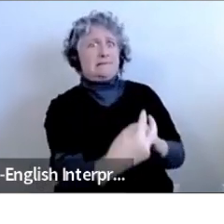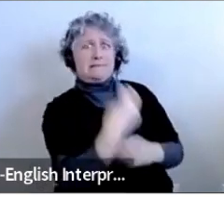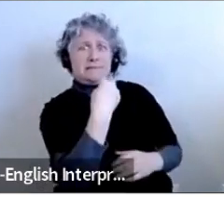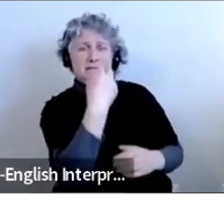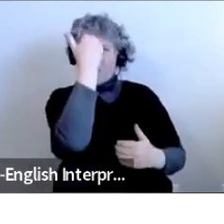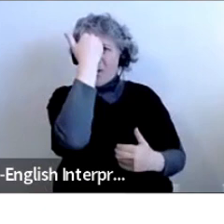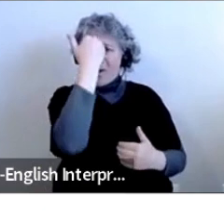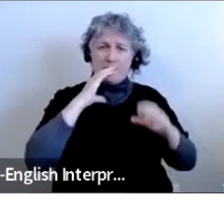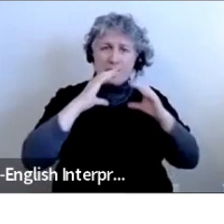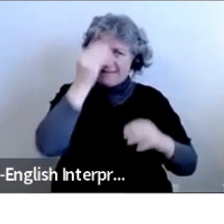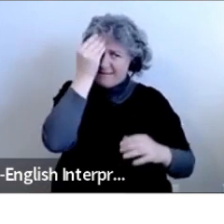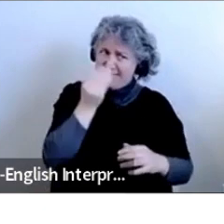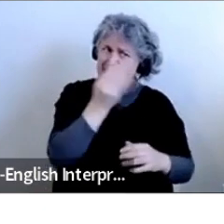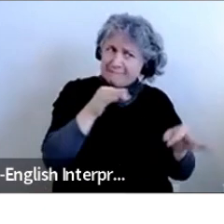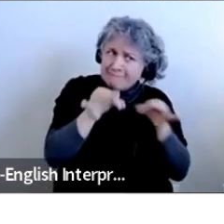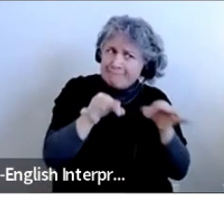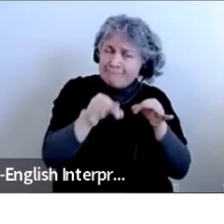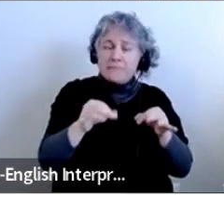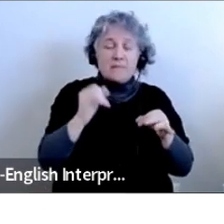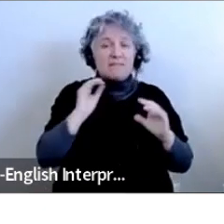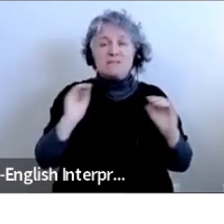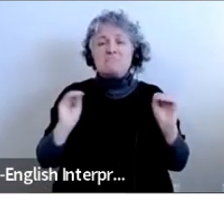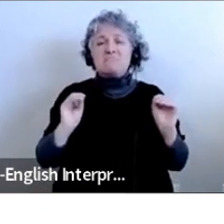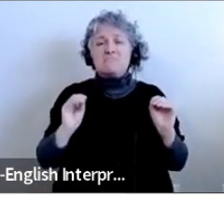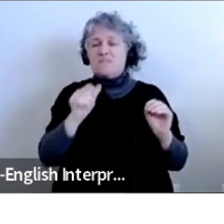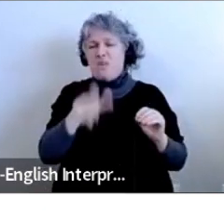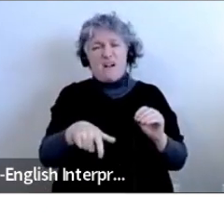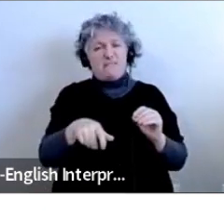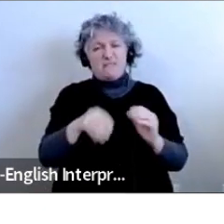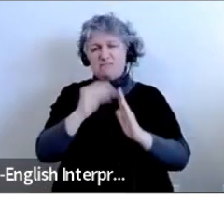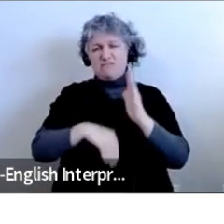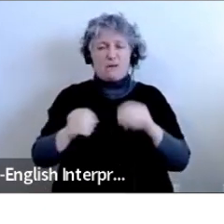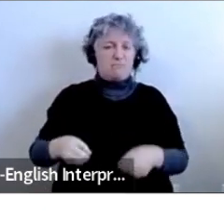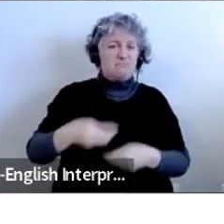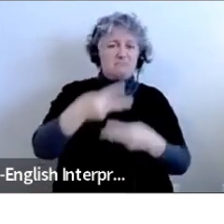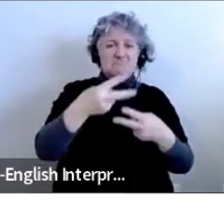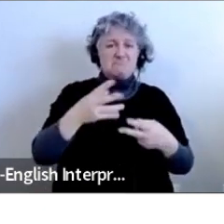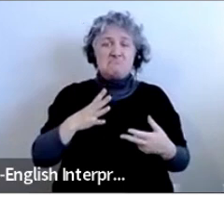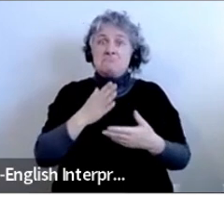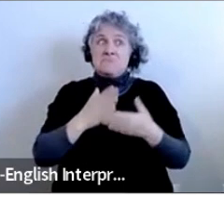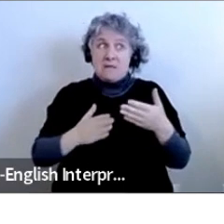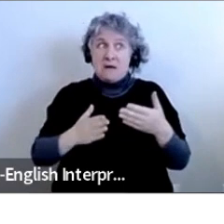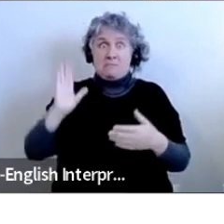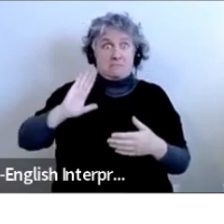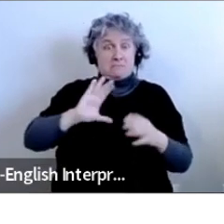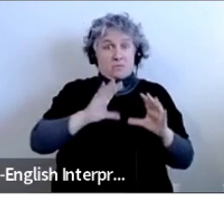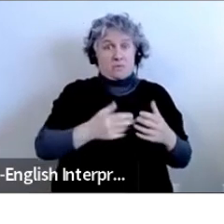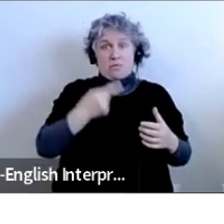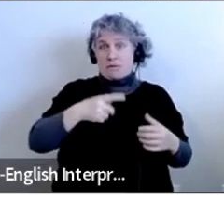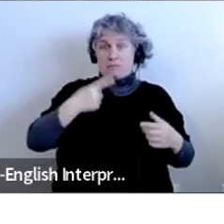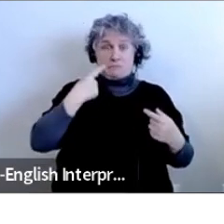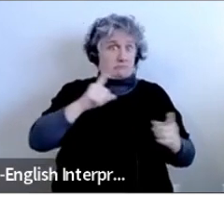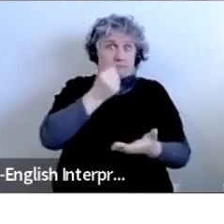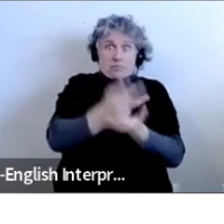want to communicate on your project. And if you don't, then you don't even have to complete this. There were successful applications for cohort 1 that didn't have